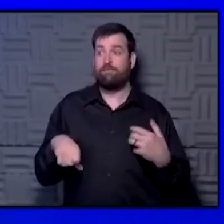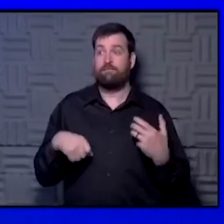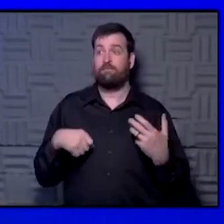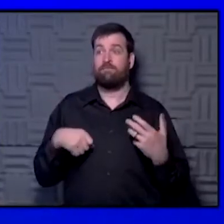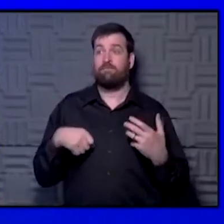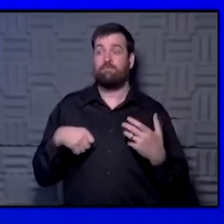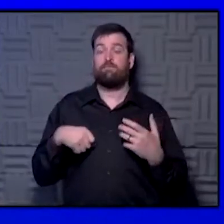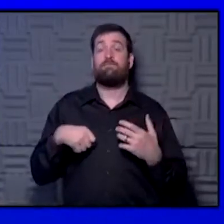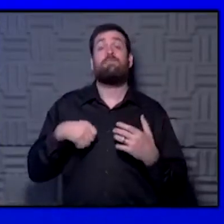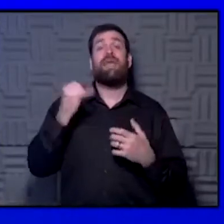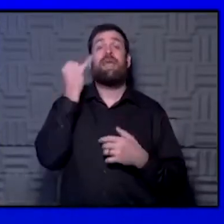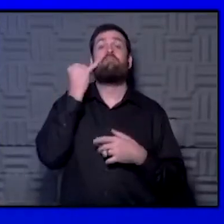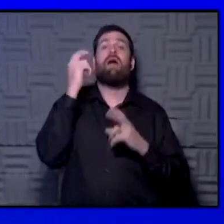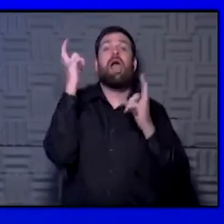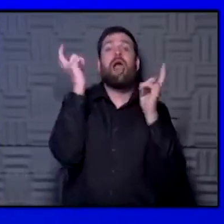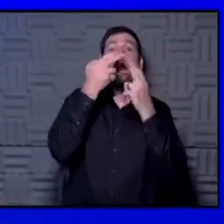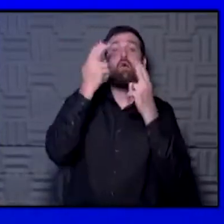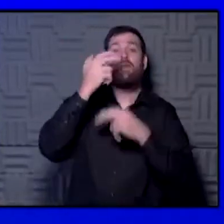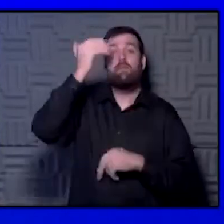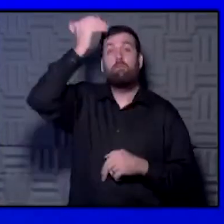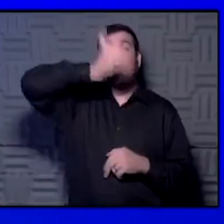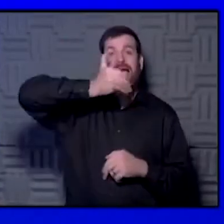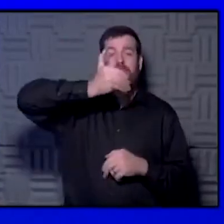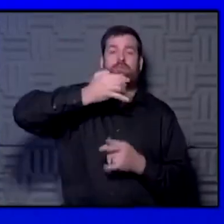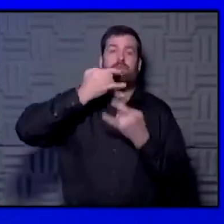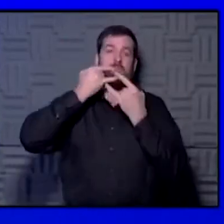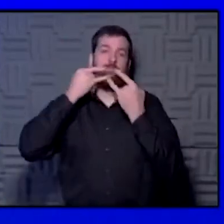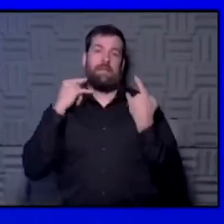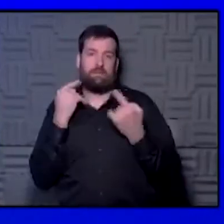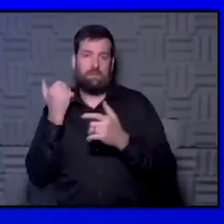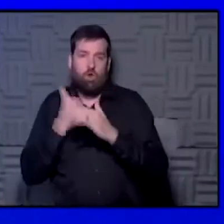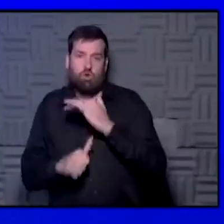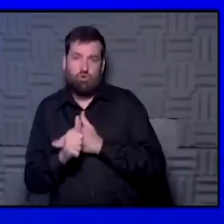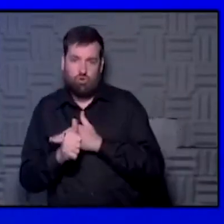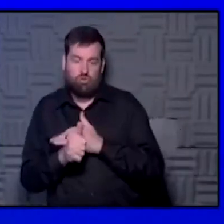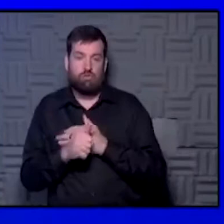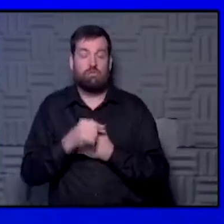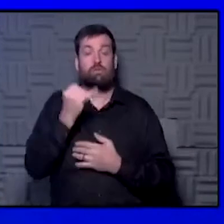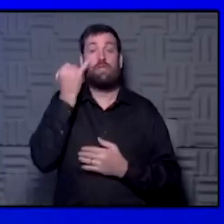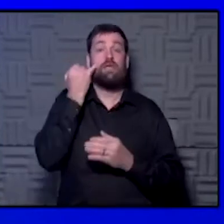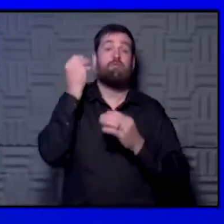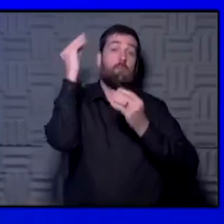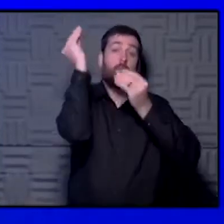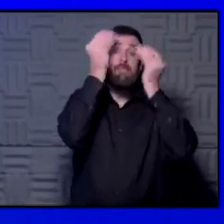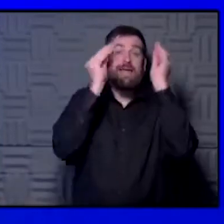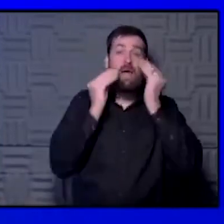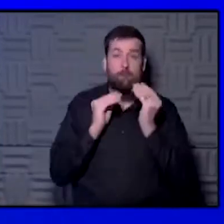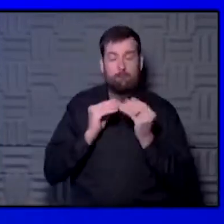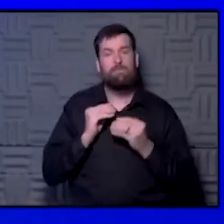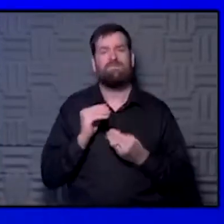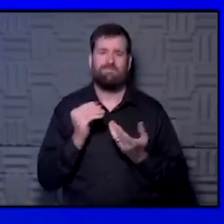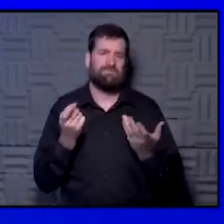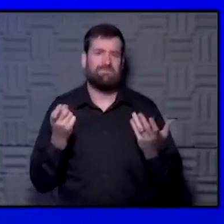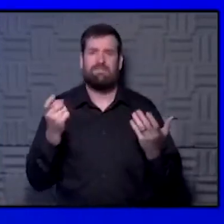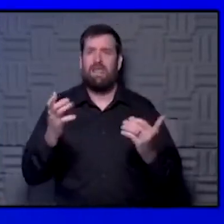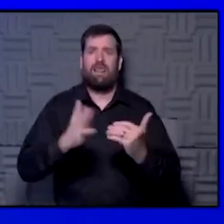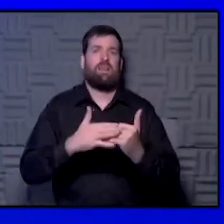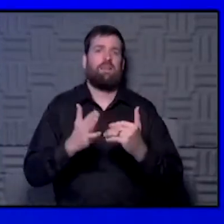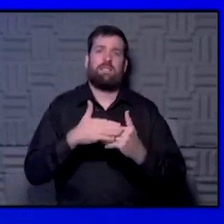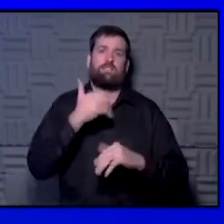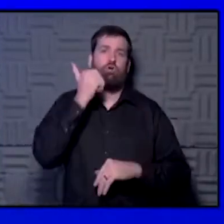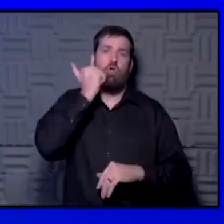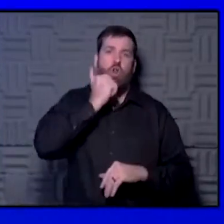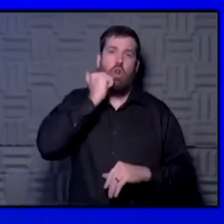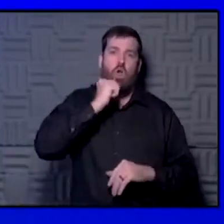the Halloween mask, that would be great. If you don't have Halloween masks but are using makeup, certainly everybody needs to have at least that cloth